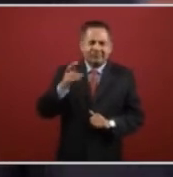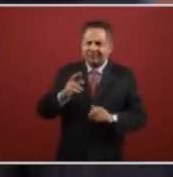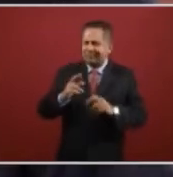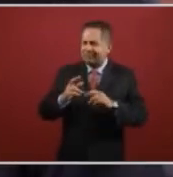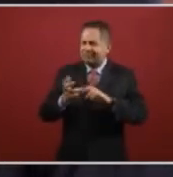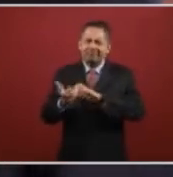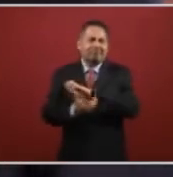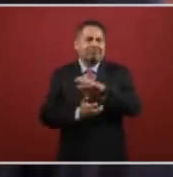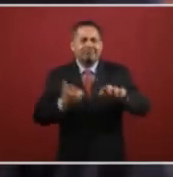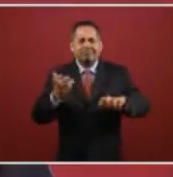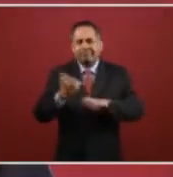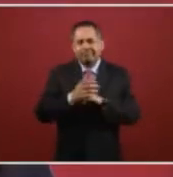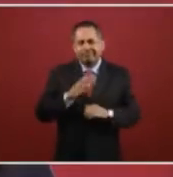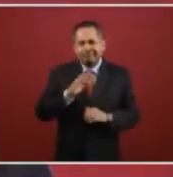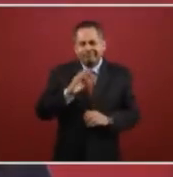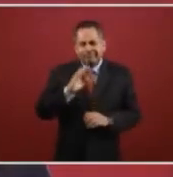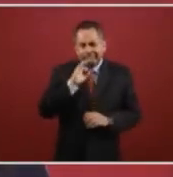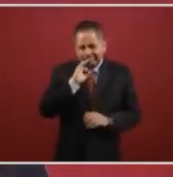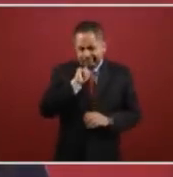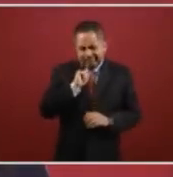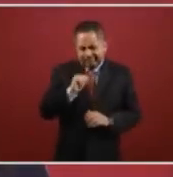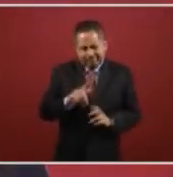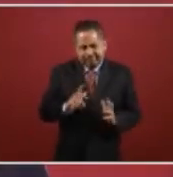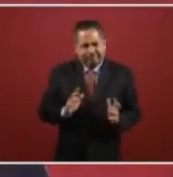It was a disaster.